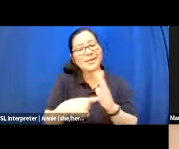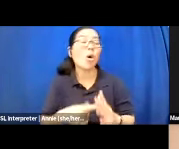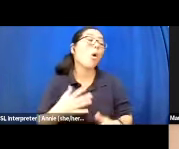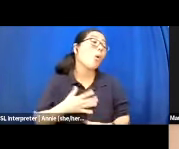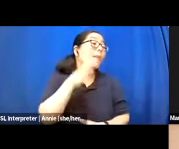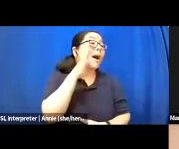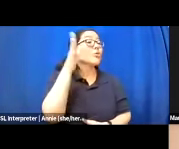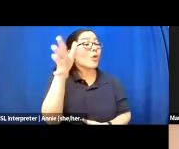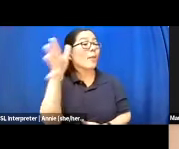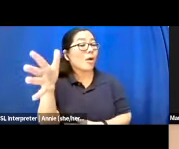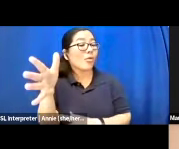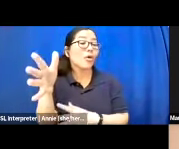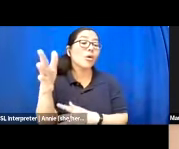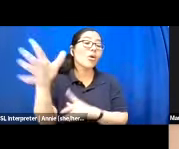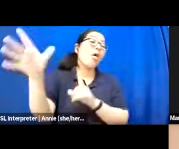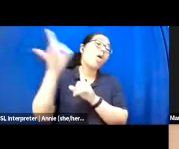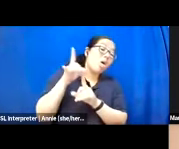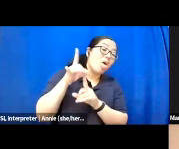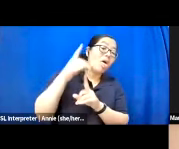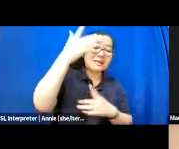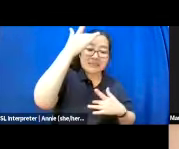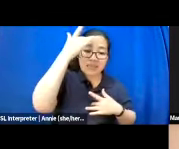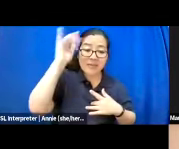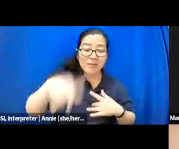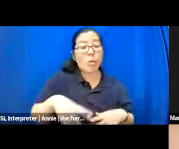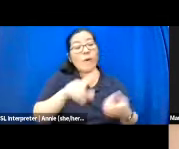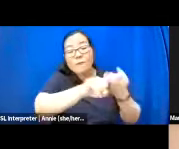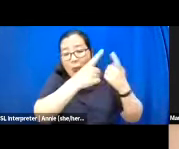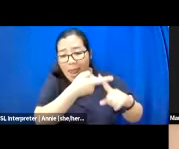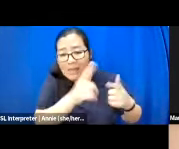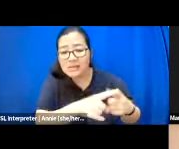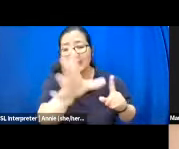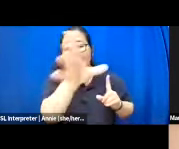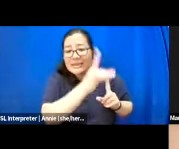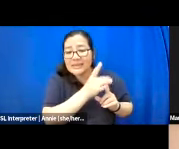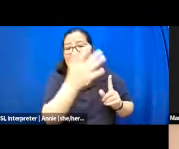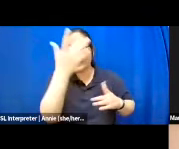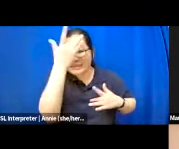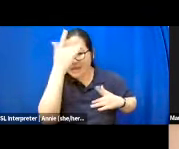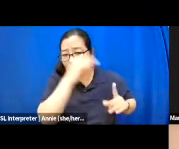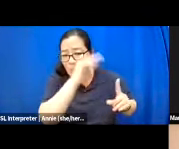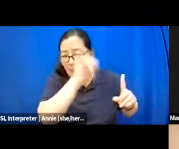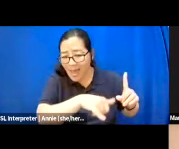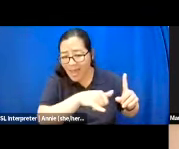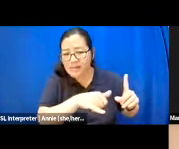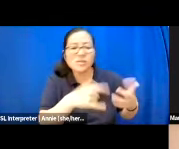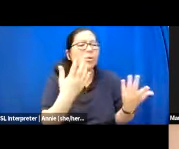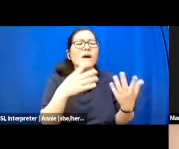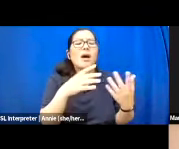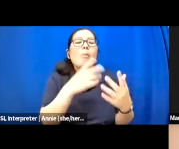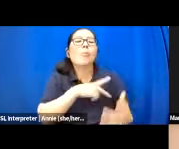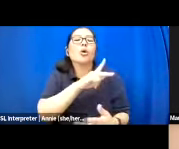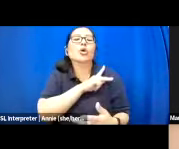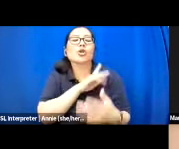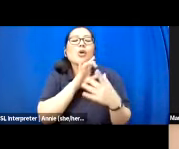or I you know, a friend or whatever, or I just thought it's very interesting because of such and such. A little